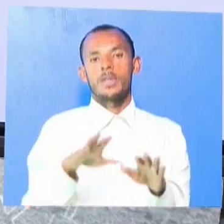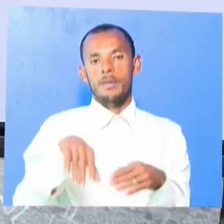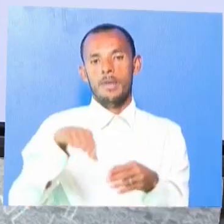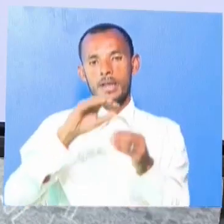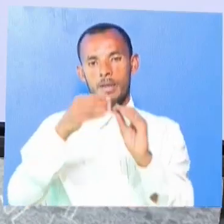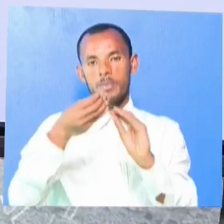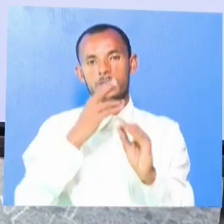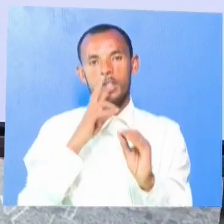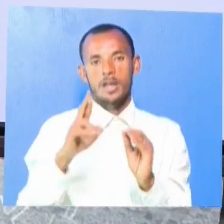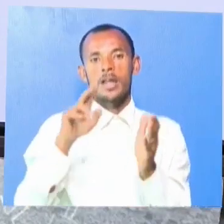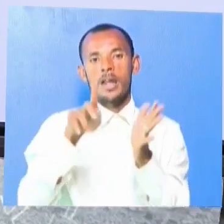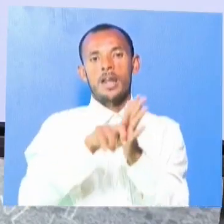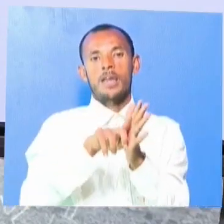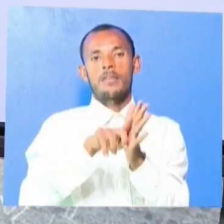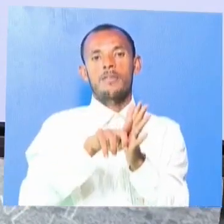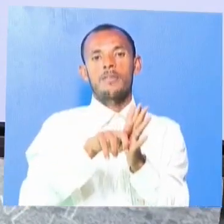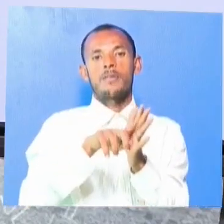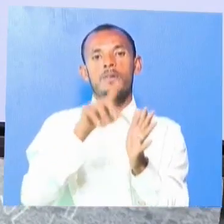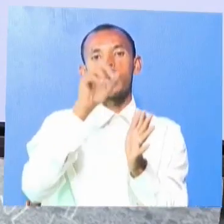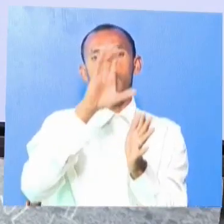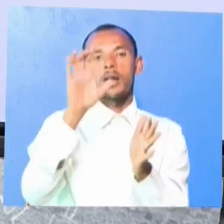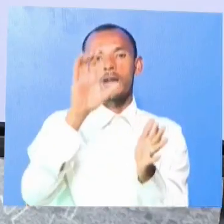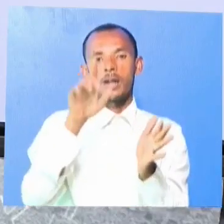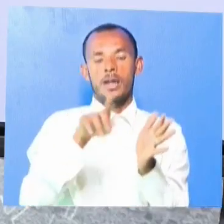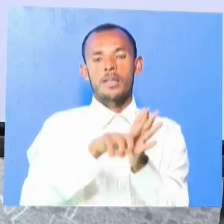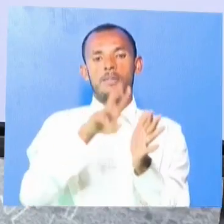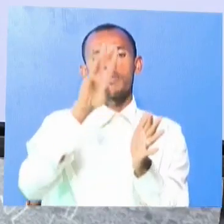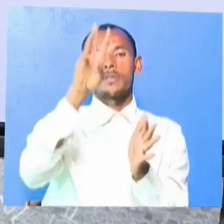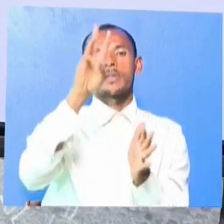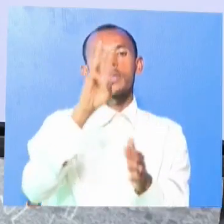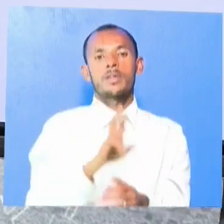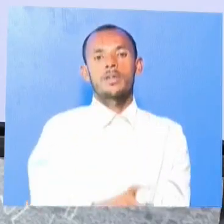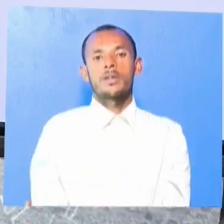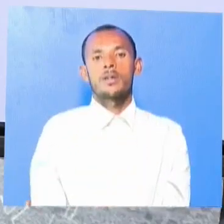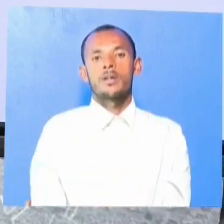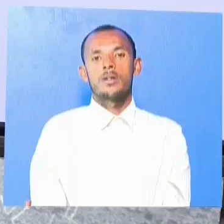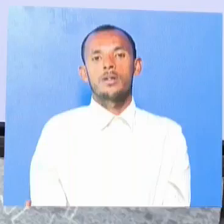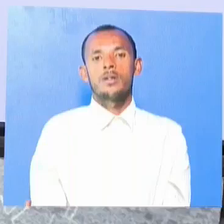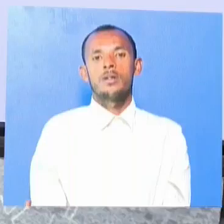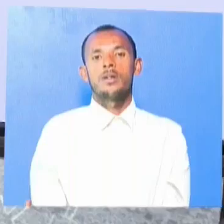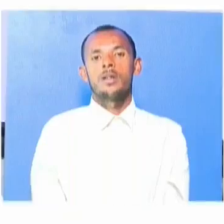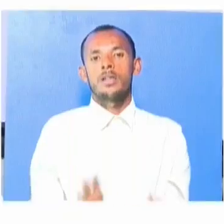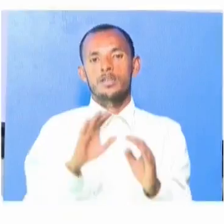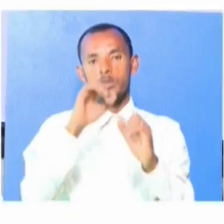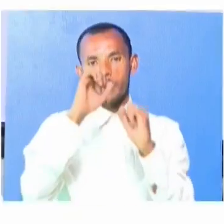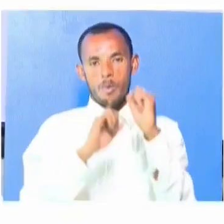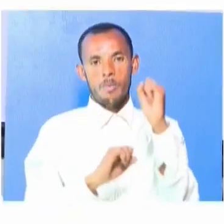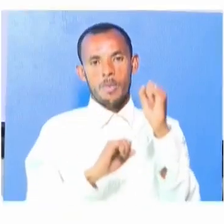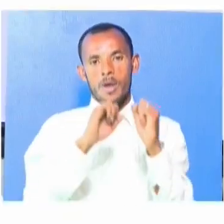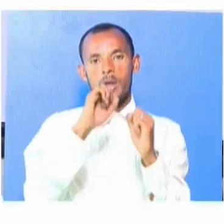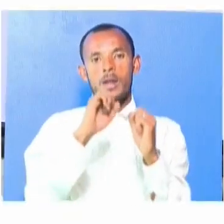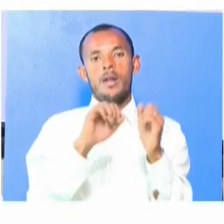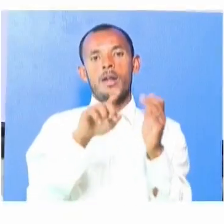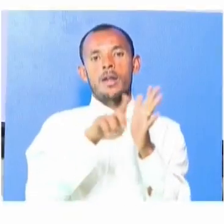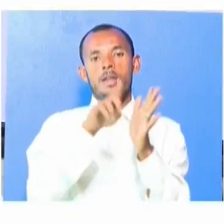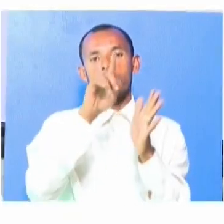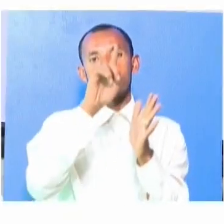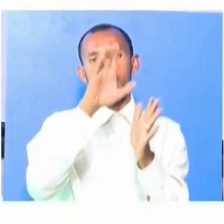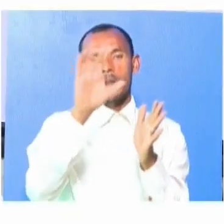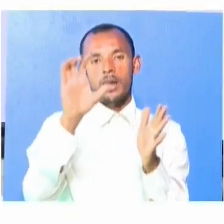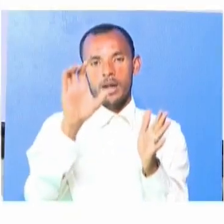numbers are minus 100 and minus 6. So let's compare minus